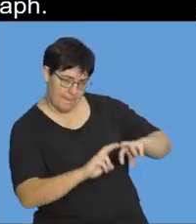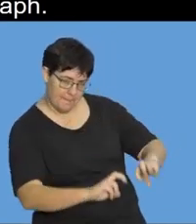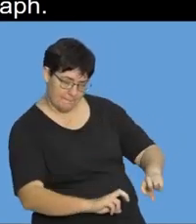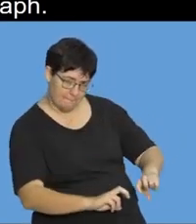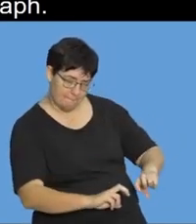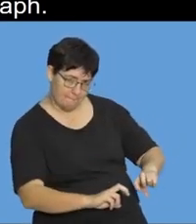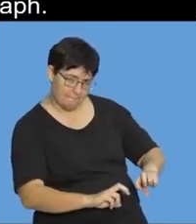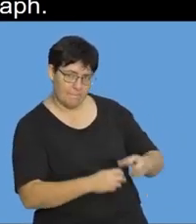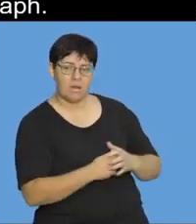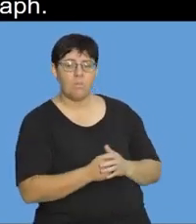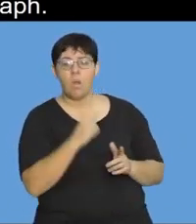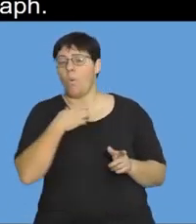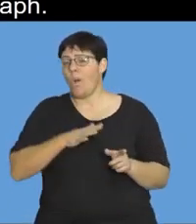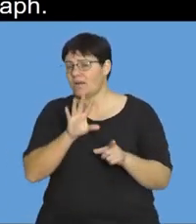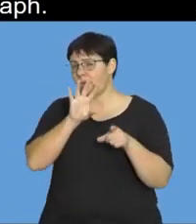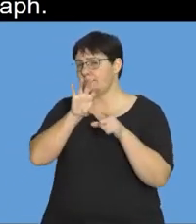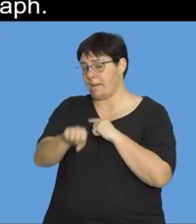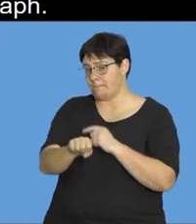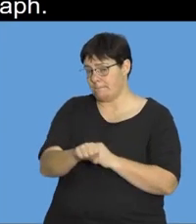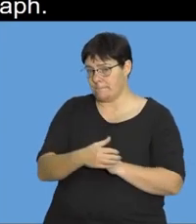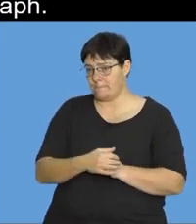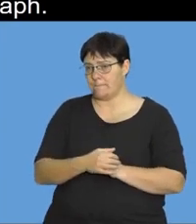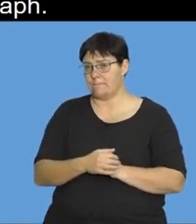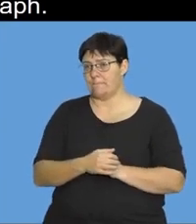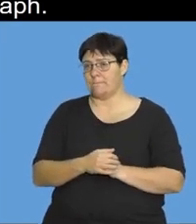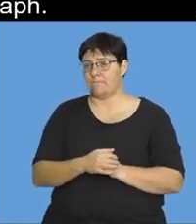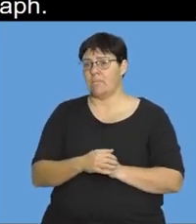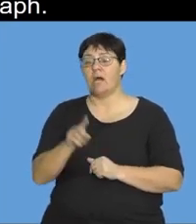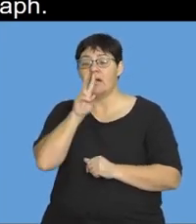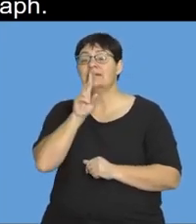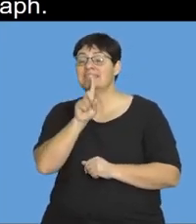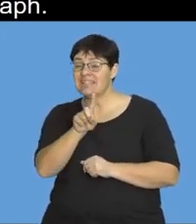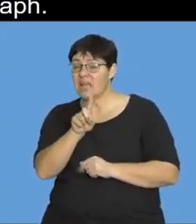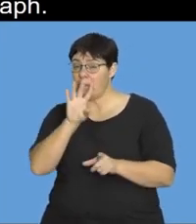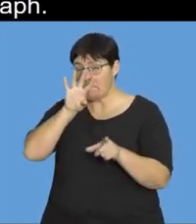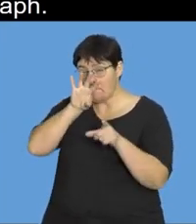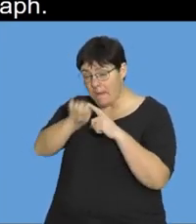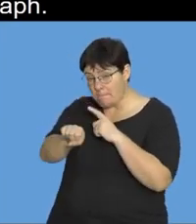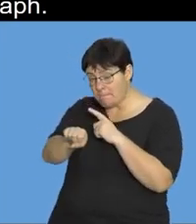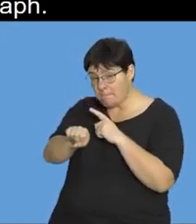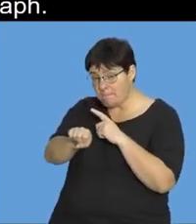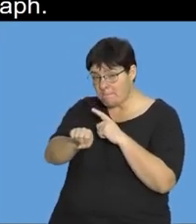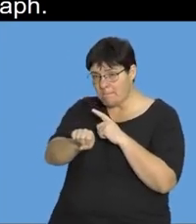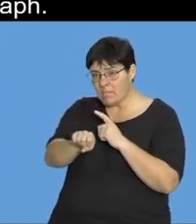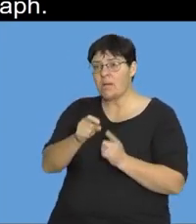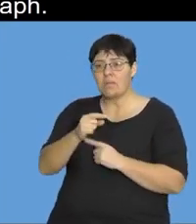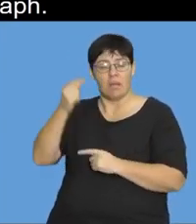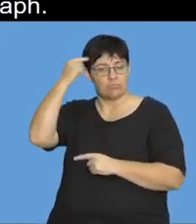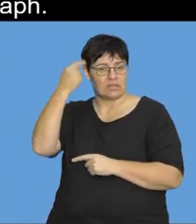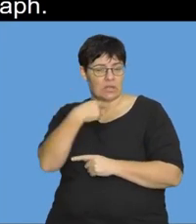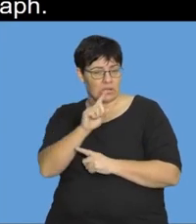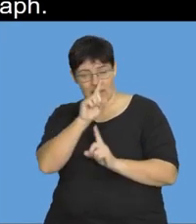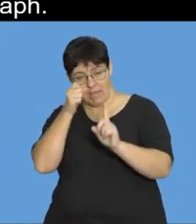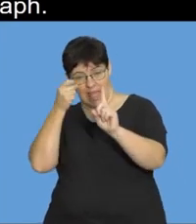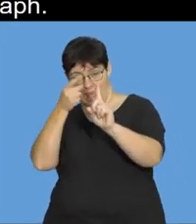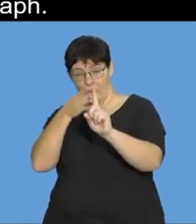to determine, all right, as soon as I see the words to determine, what must my brain tell me? This is my